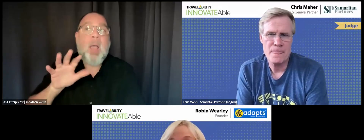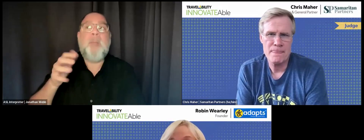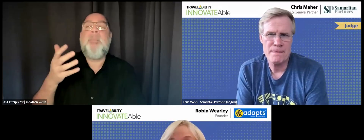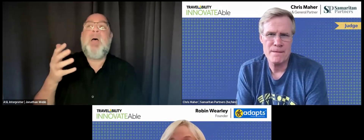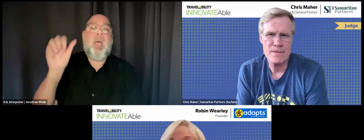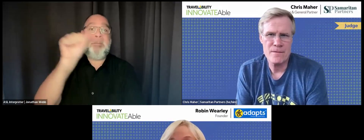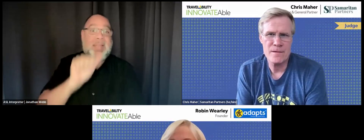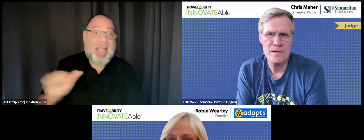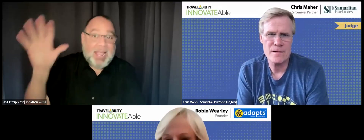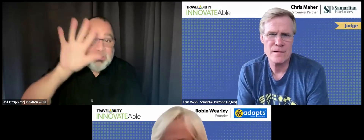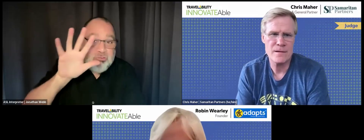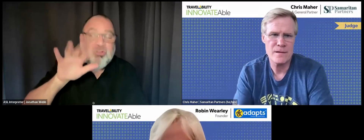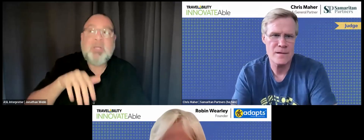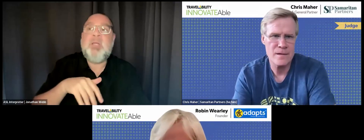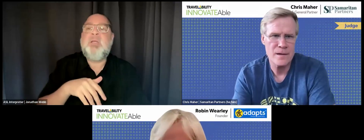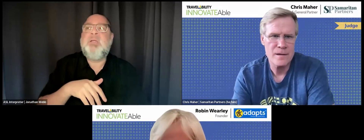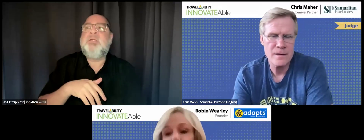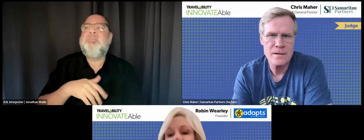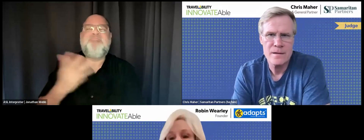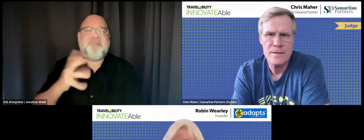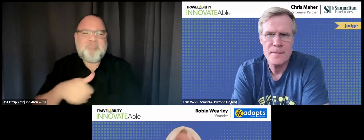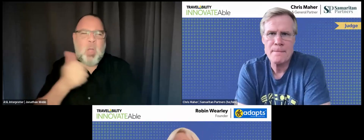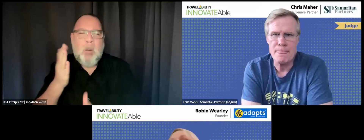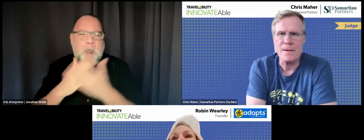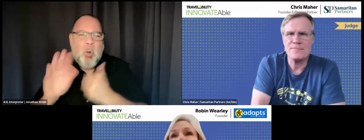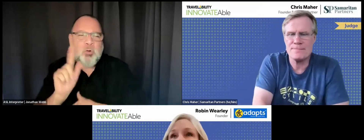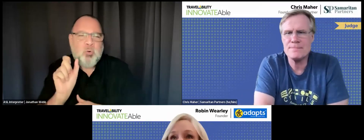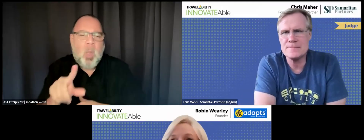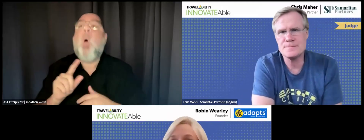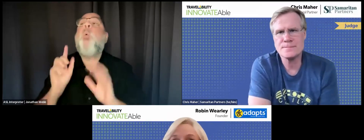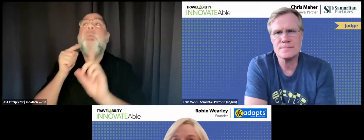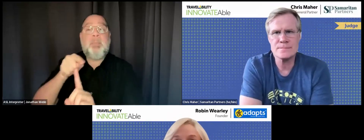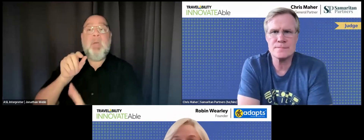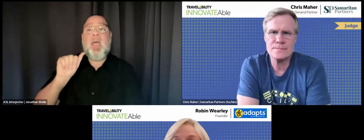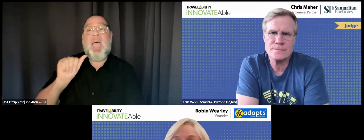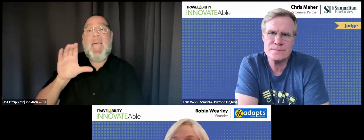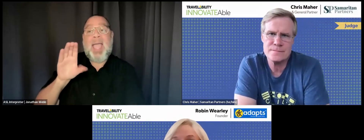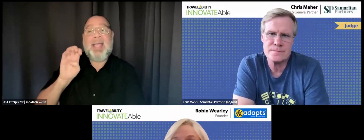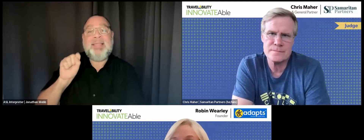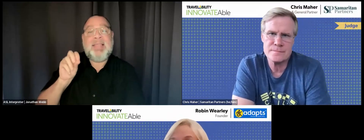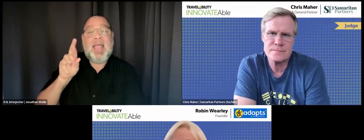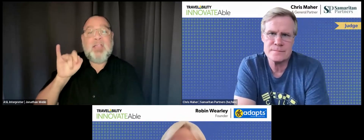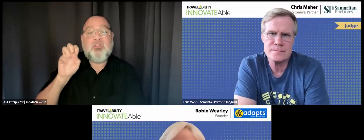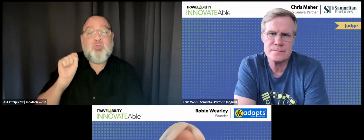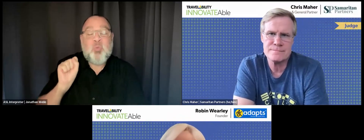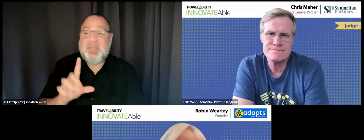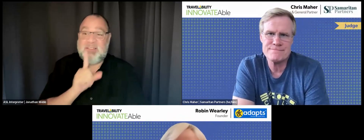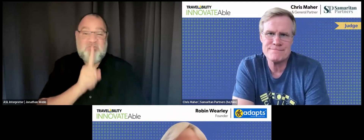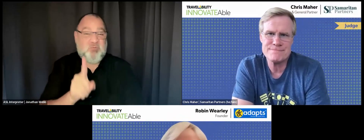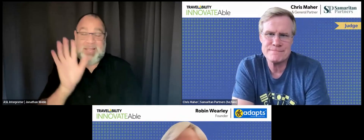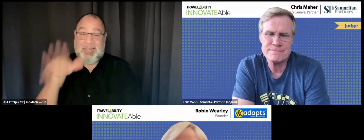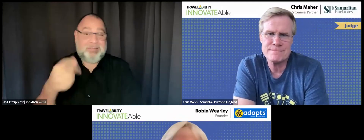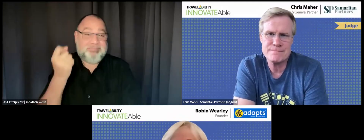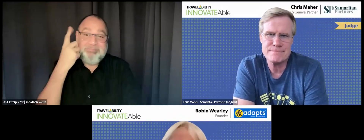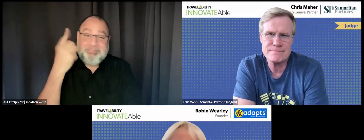Um, as far as what was the other part of your question? The accessories. Yeah, it's just a pretty like we don't